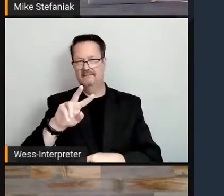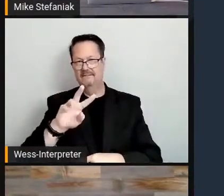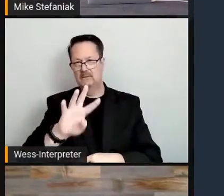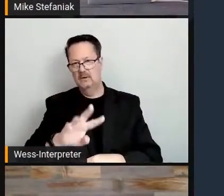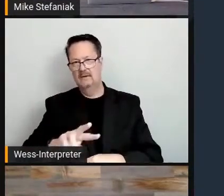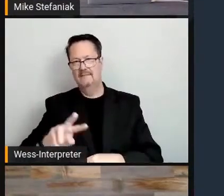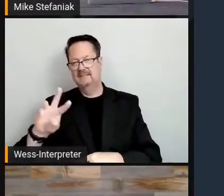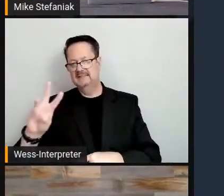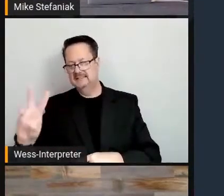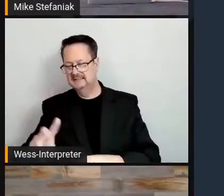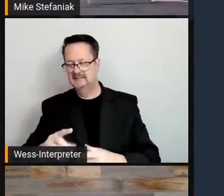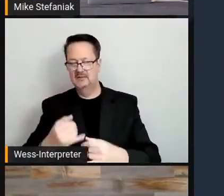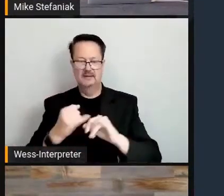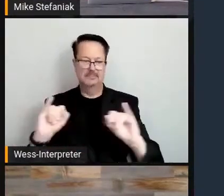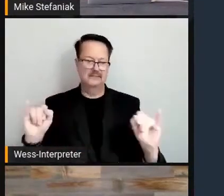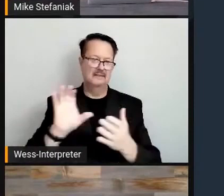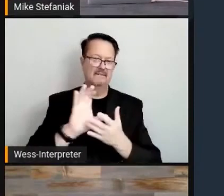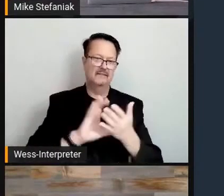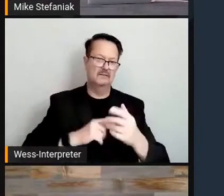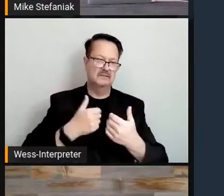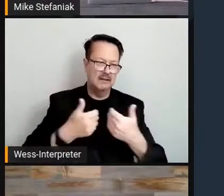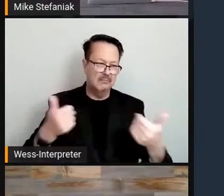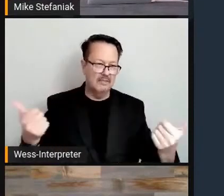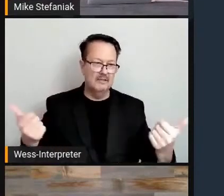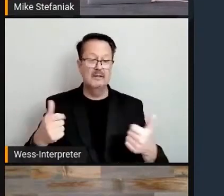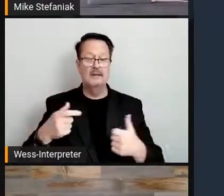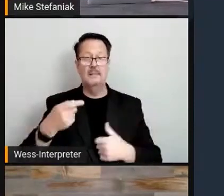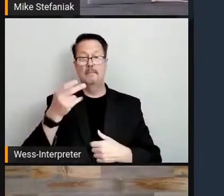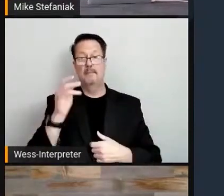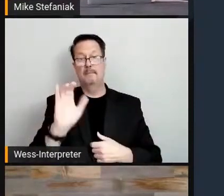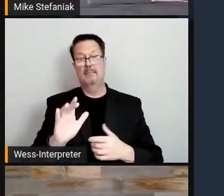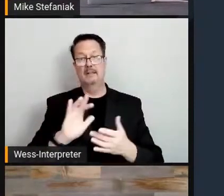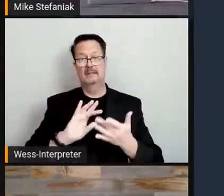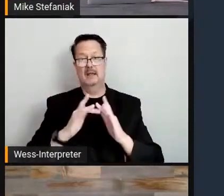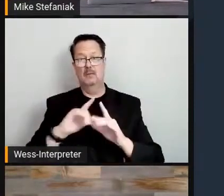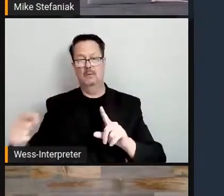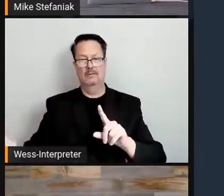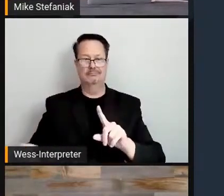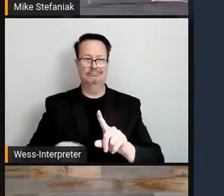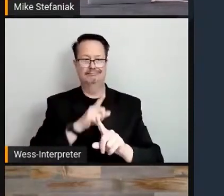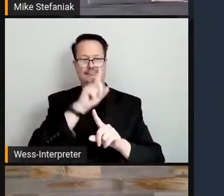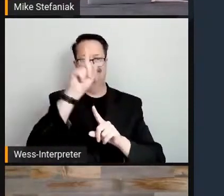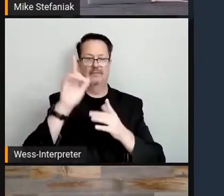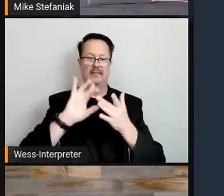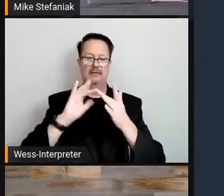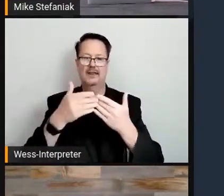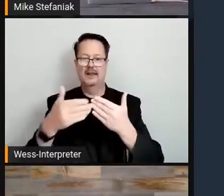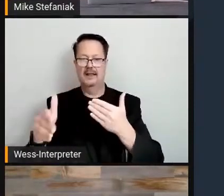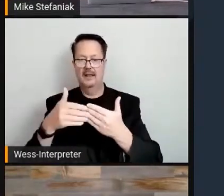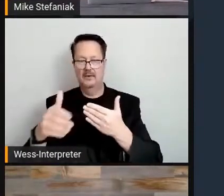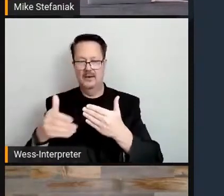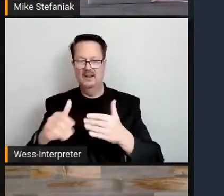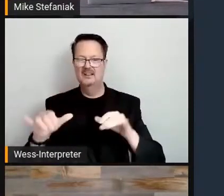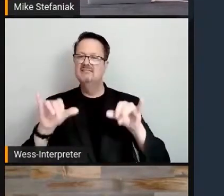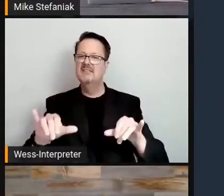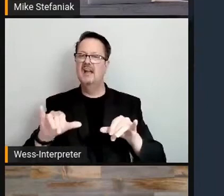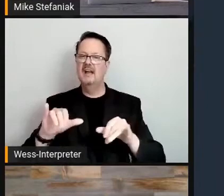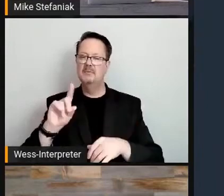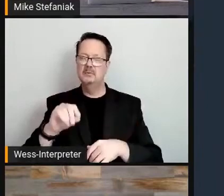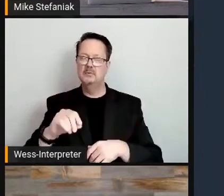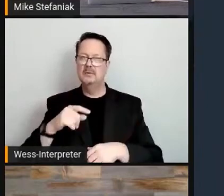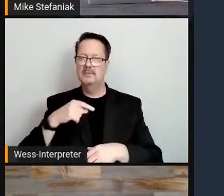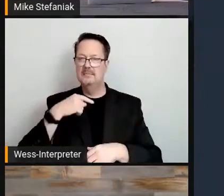configured separately. For public networks, you're going to route the default route to the internet gateway, just like you do in public subnet with